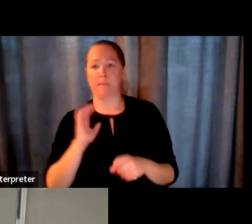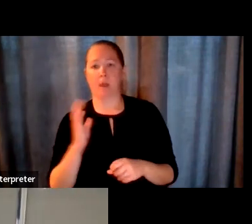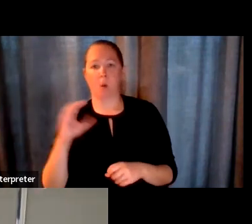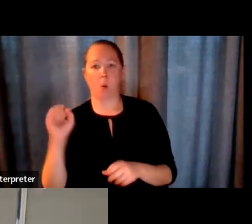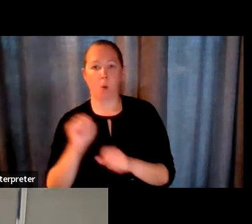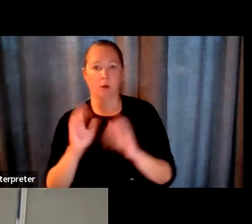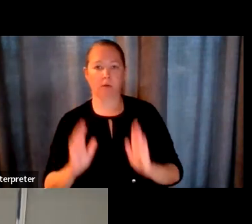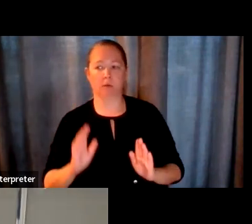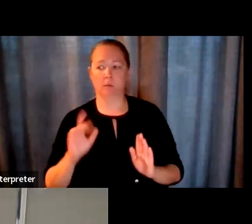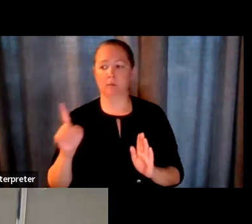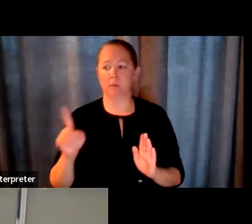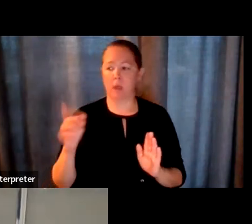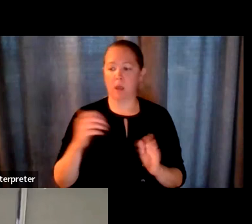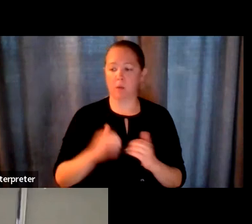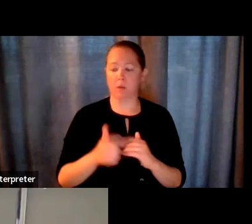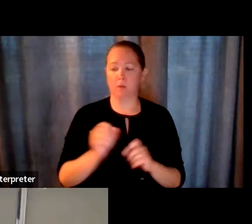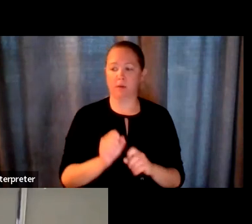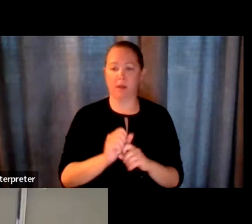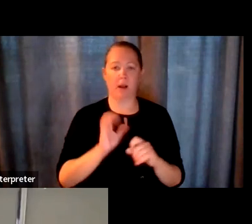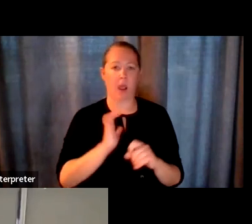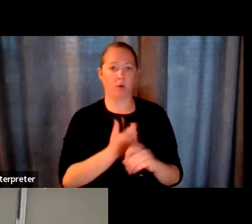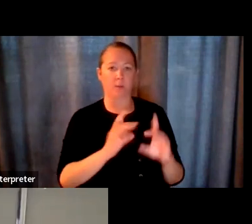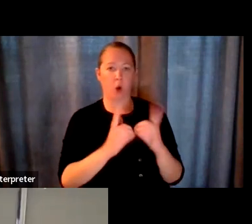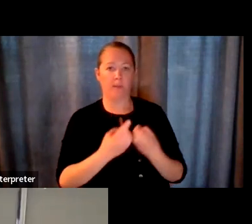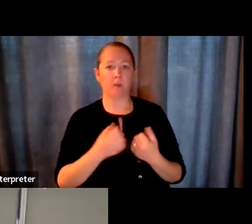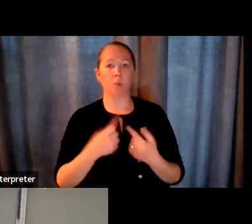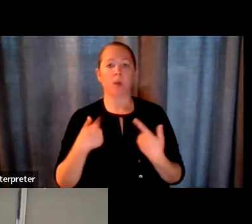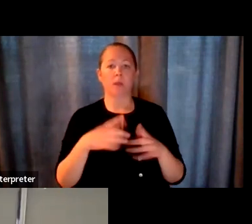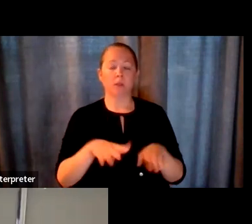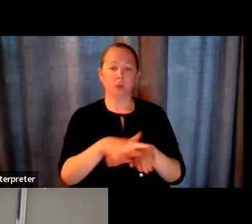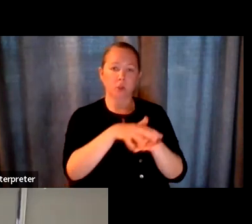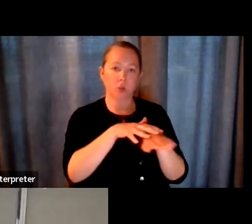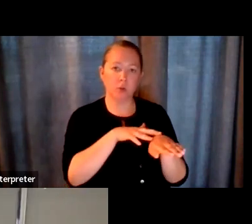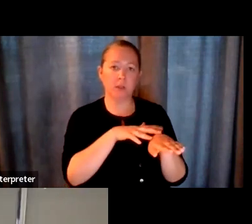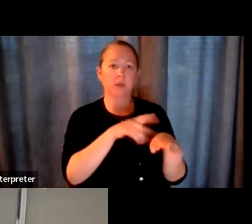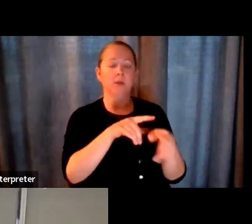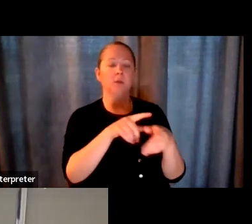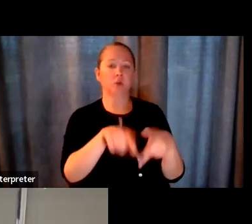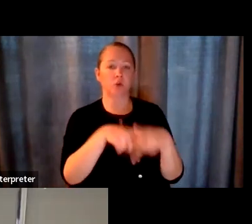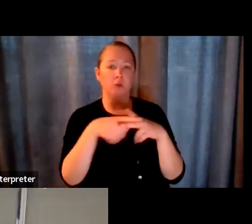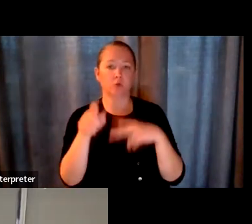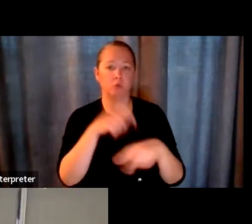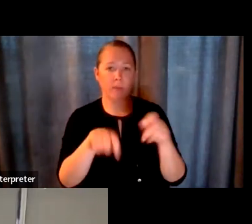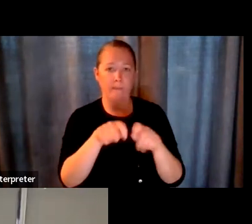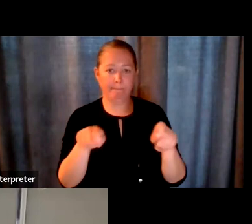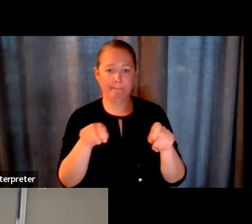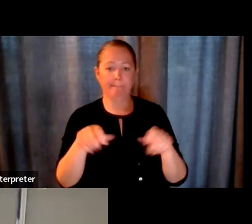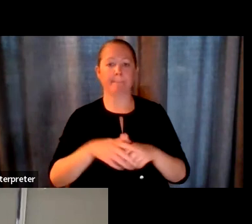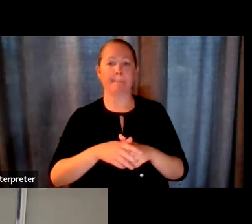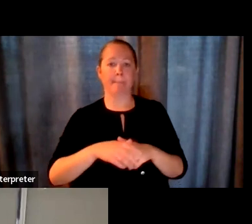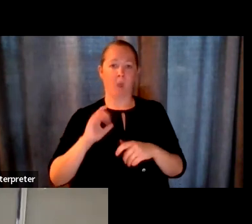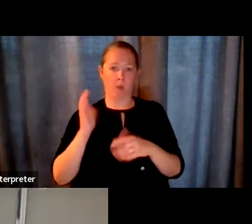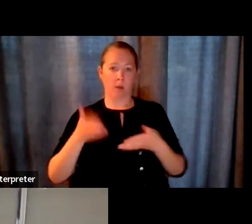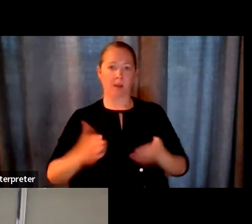and the folks in our department. As we're slowly starting to wrap up, I'll let each of